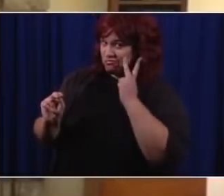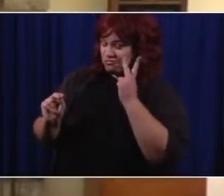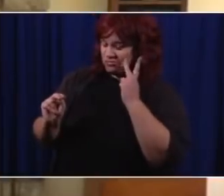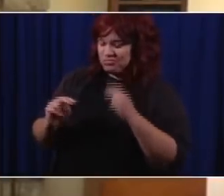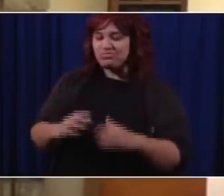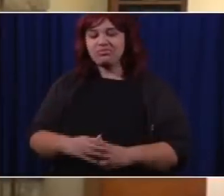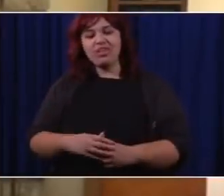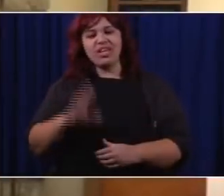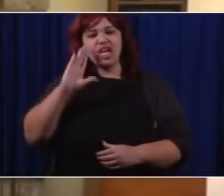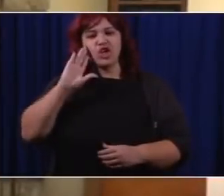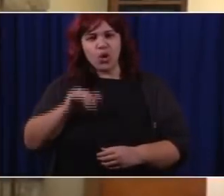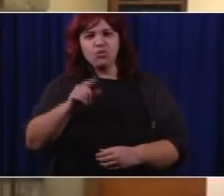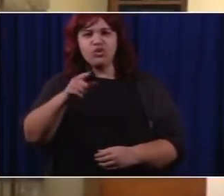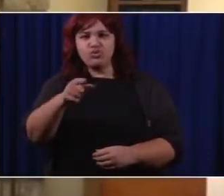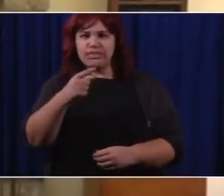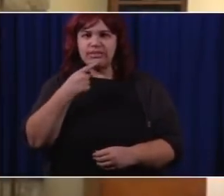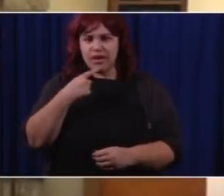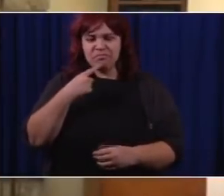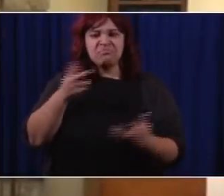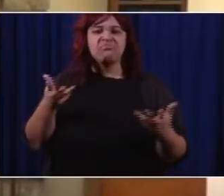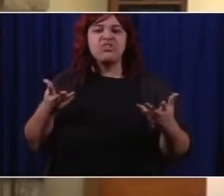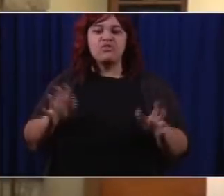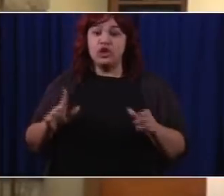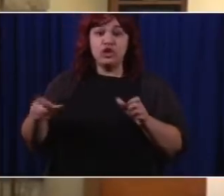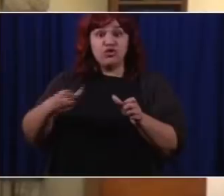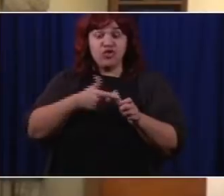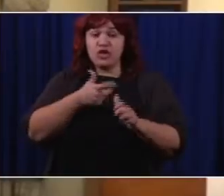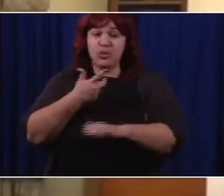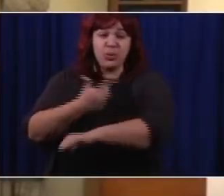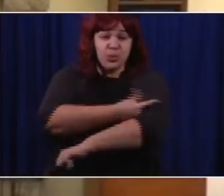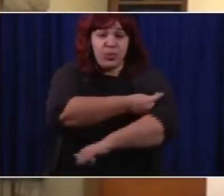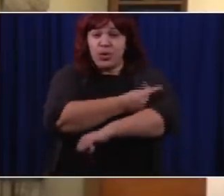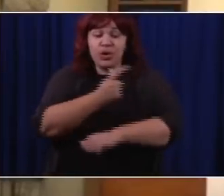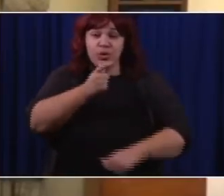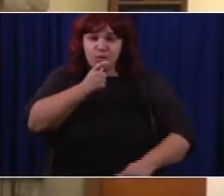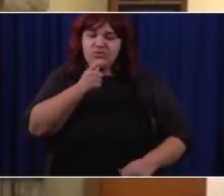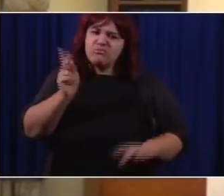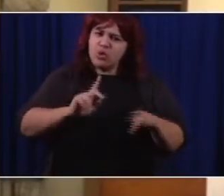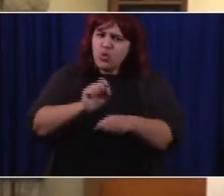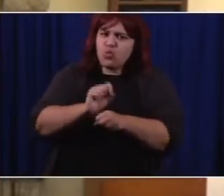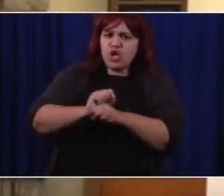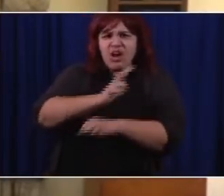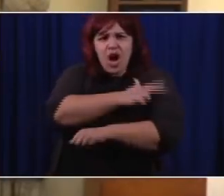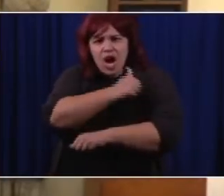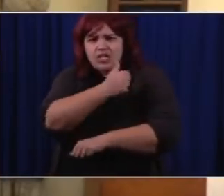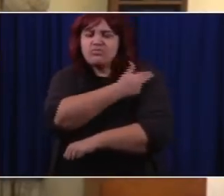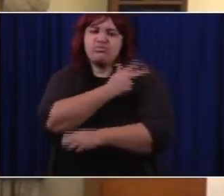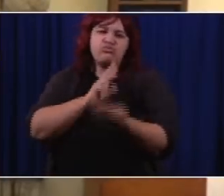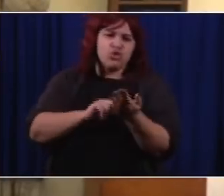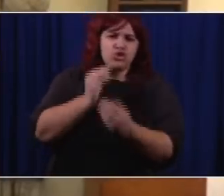protecting frontline healthcare workers, which seems totally appropriate. Is there any thought toward